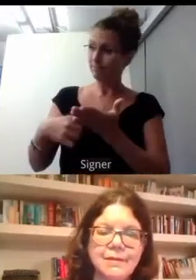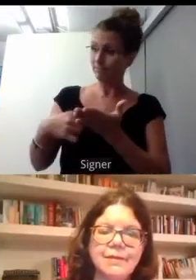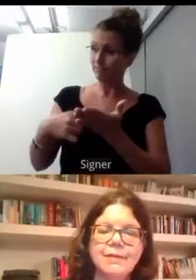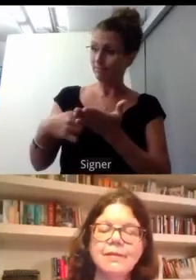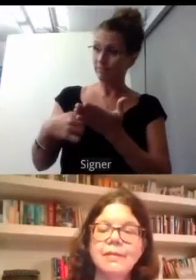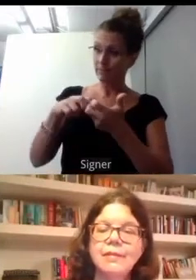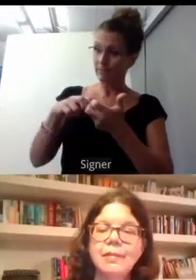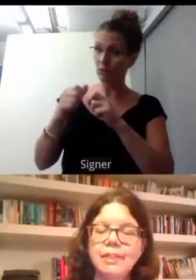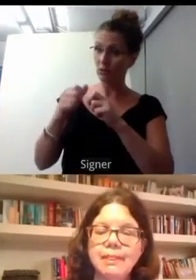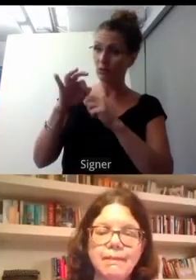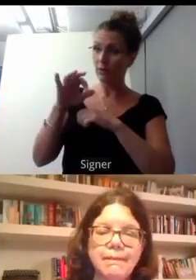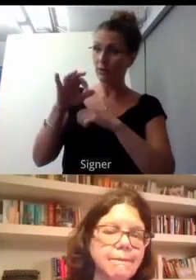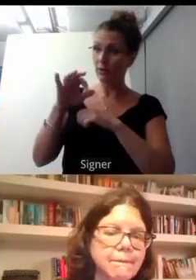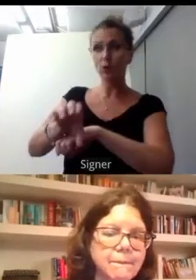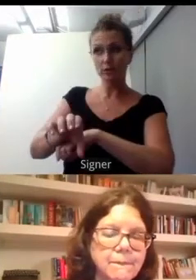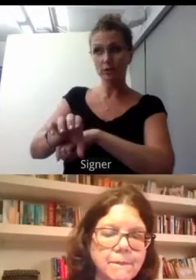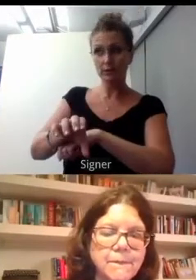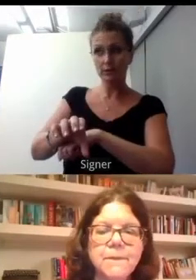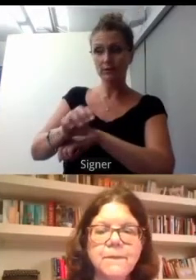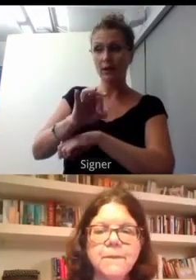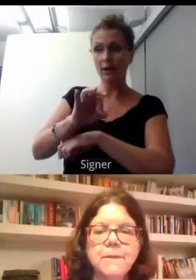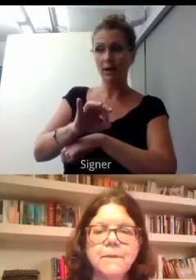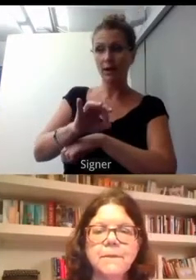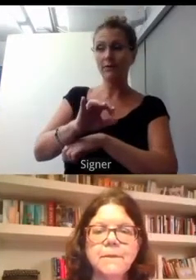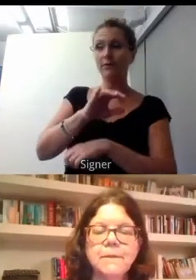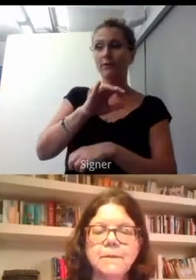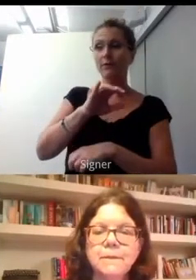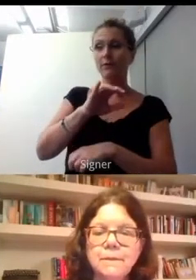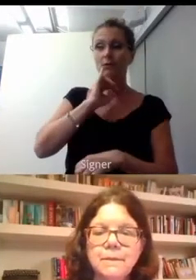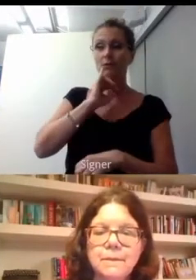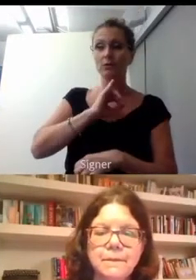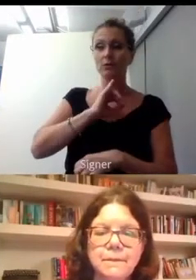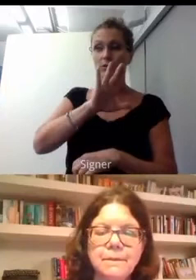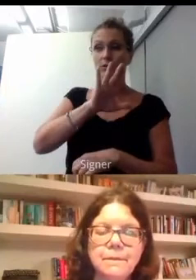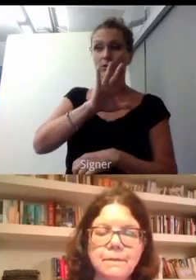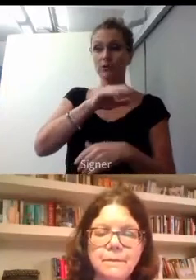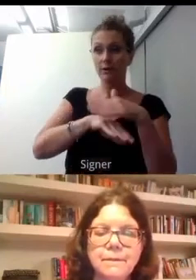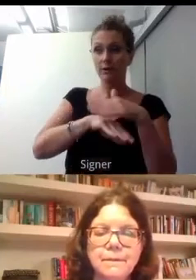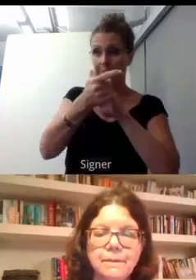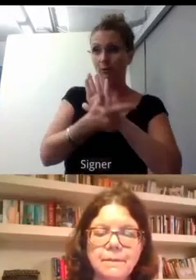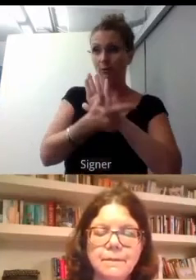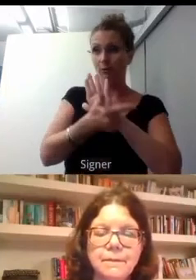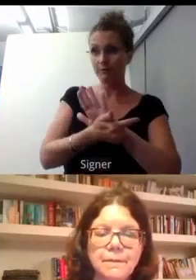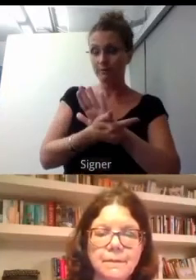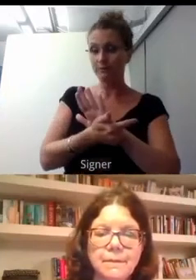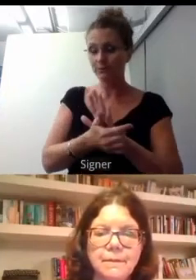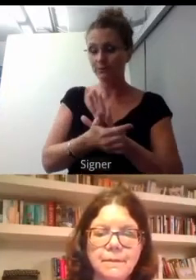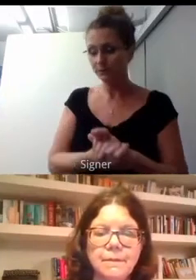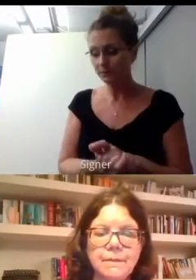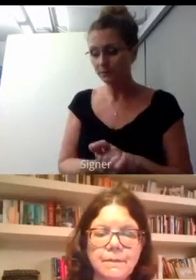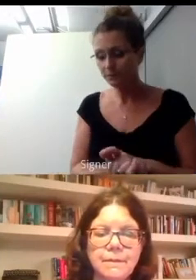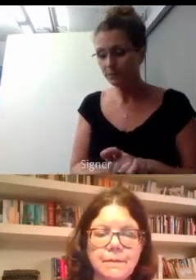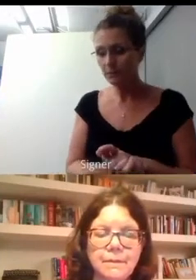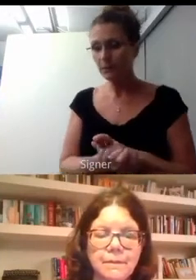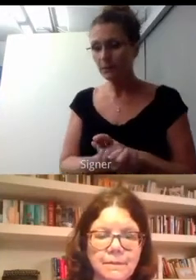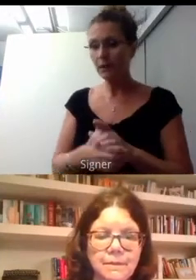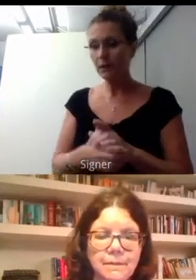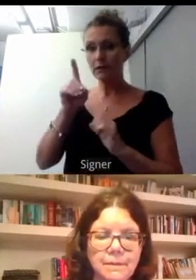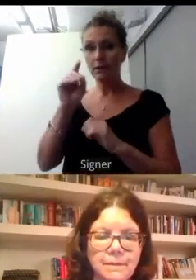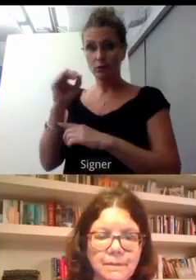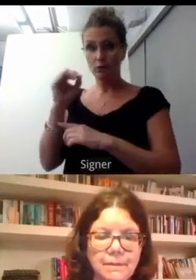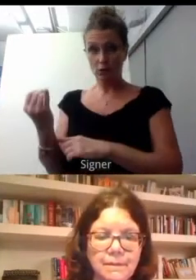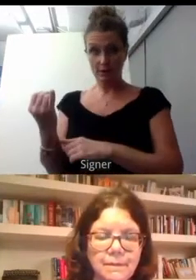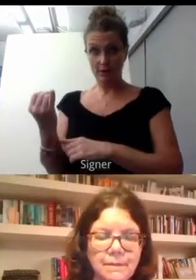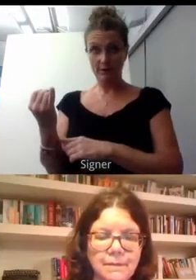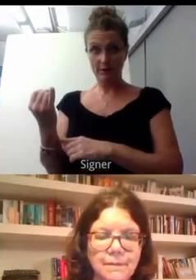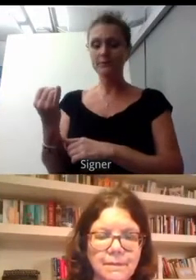Israel's accessibility legislation. In the Department of Justice, there is a disability, a Commission on the